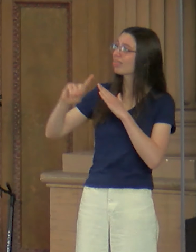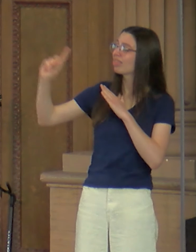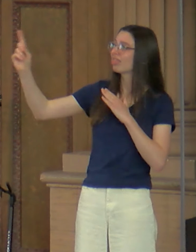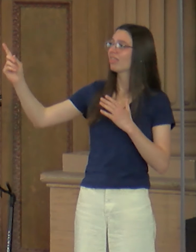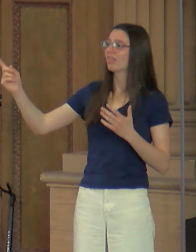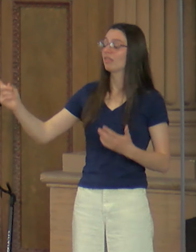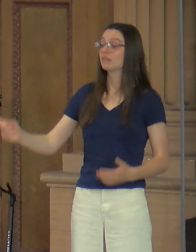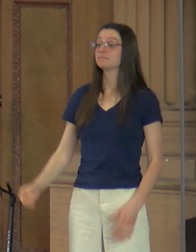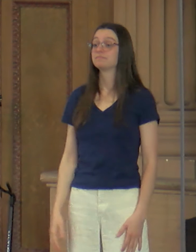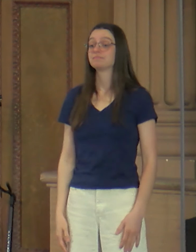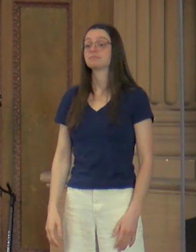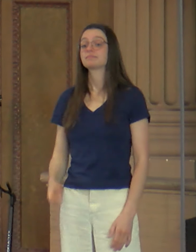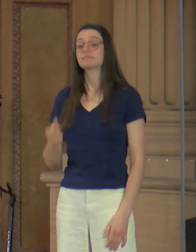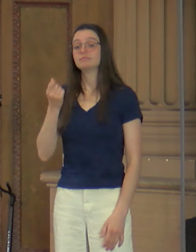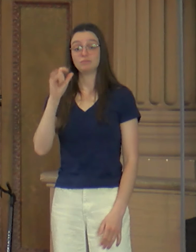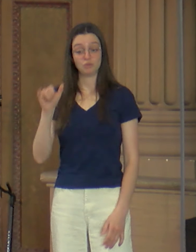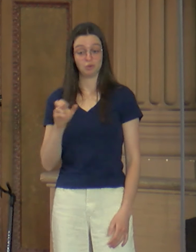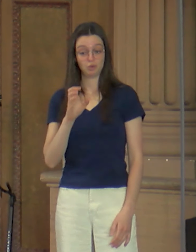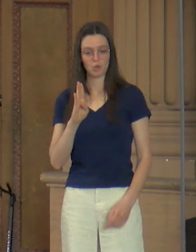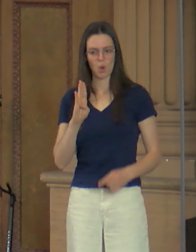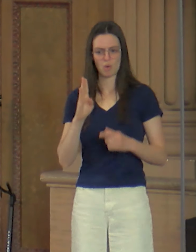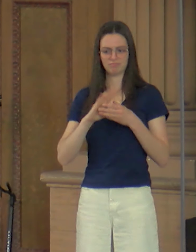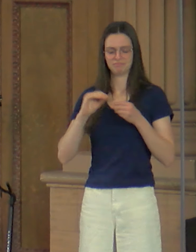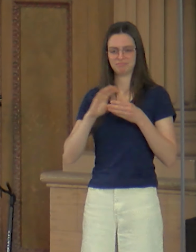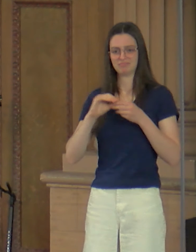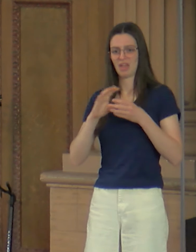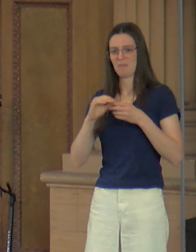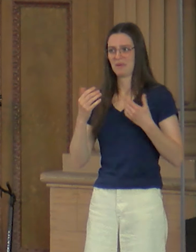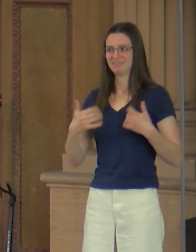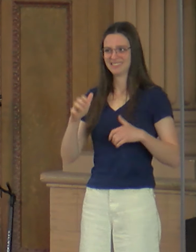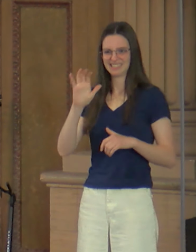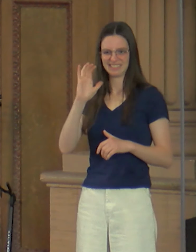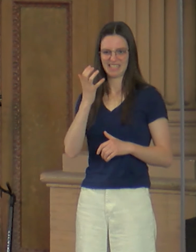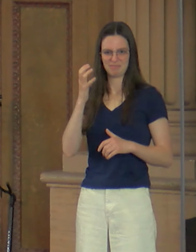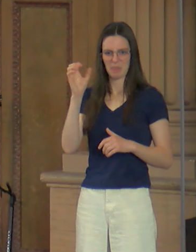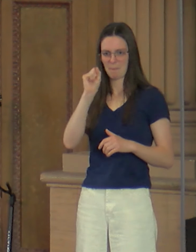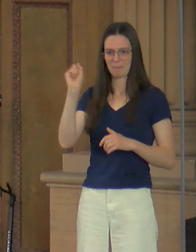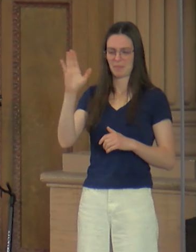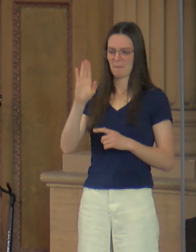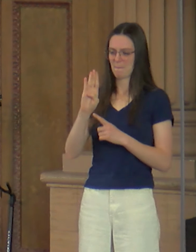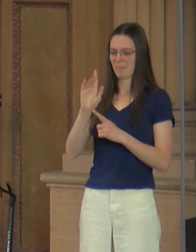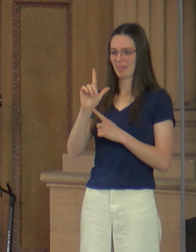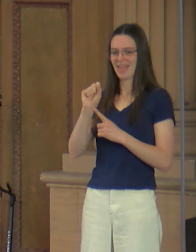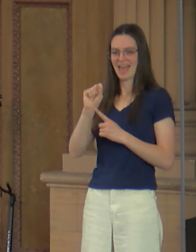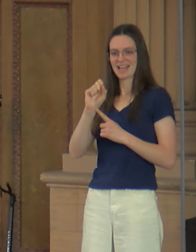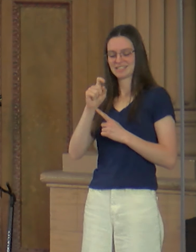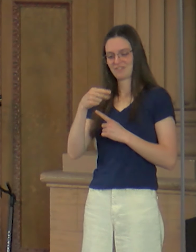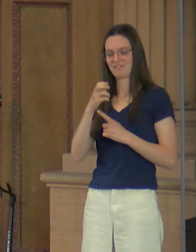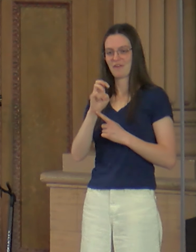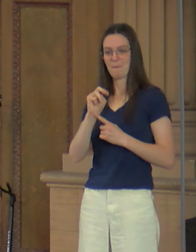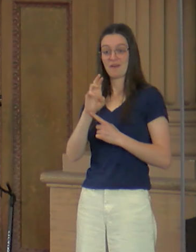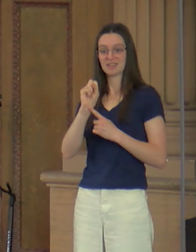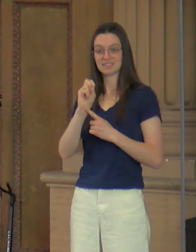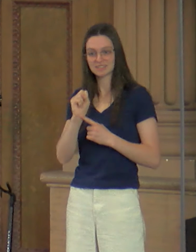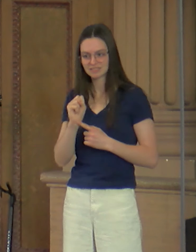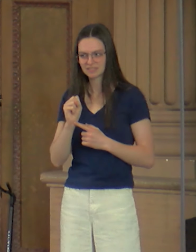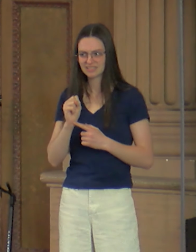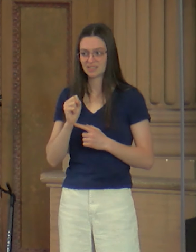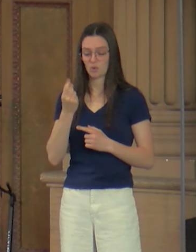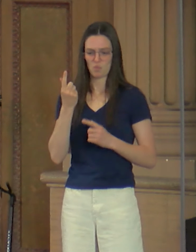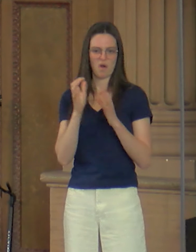sound blasphemous. One commentator summed up the things that Job said about God by saying that Job accused God of being, quote, a